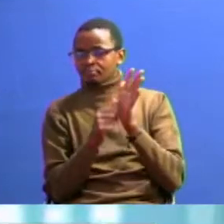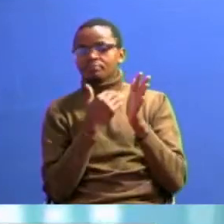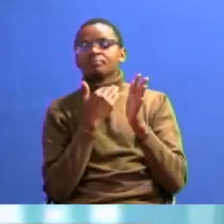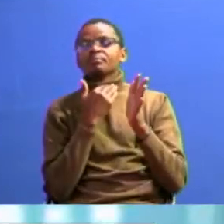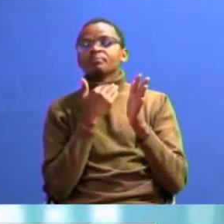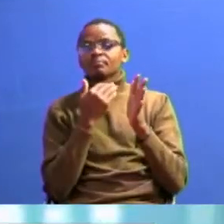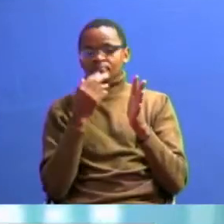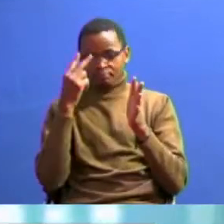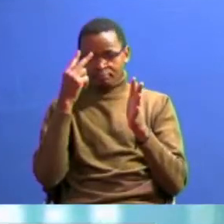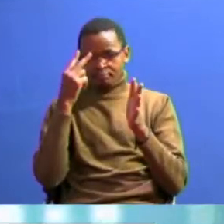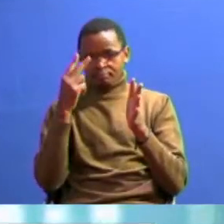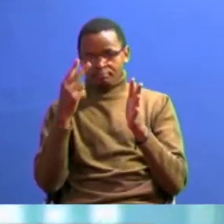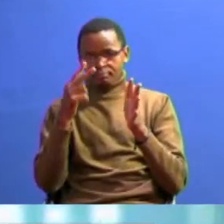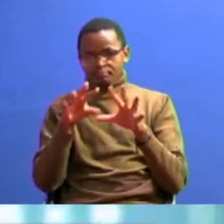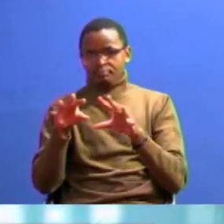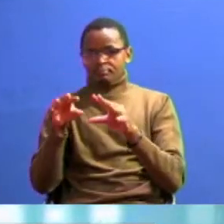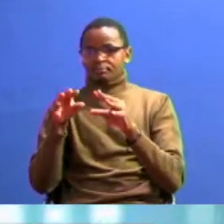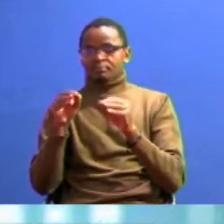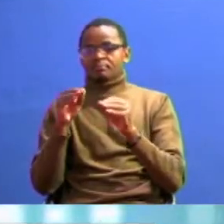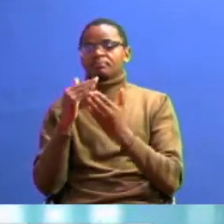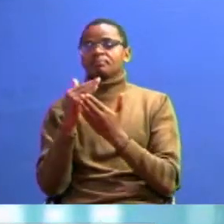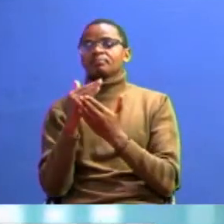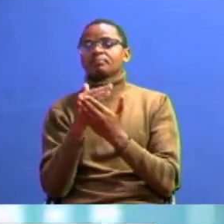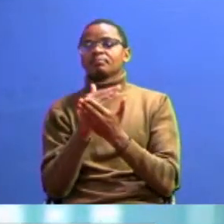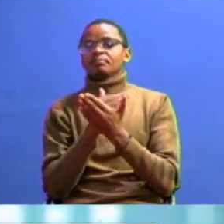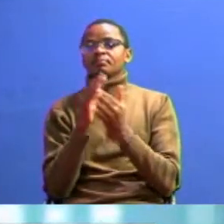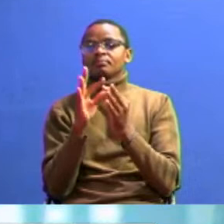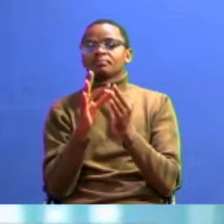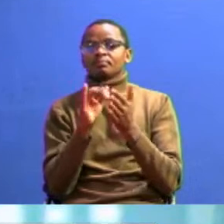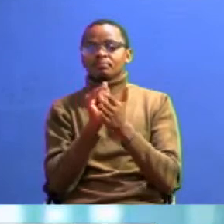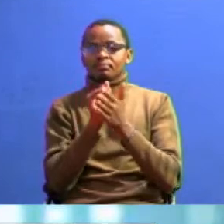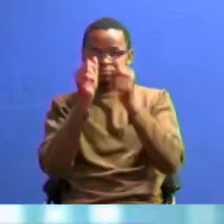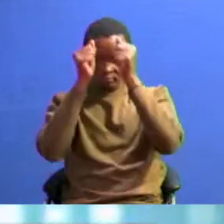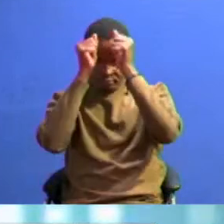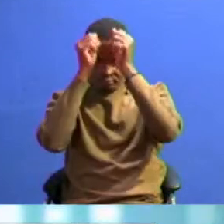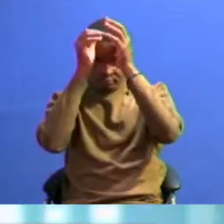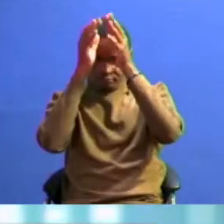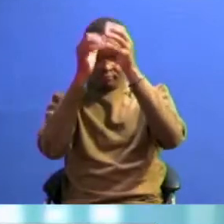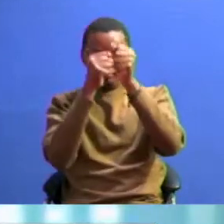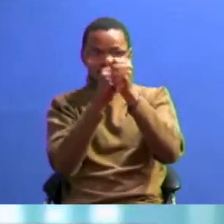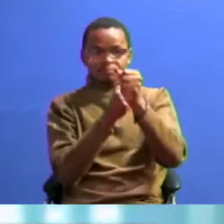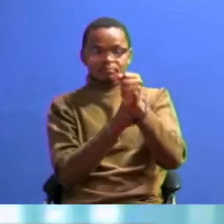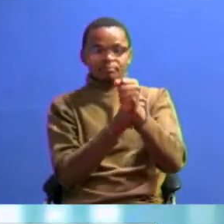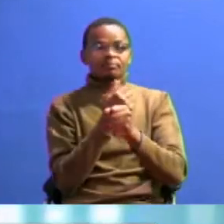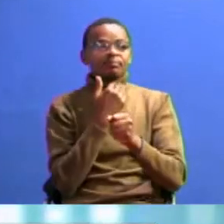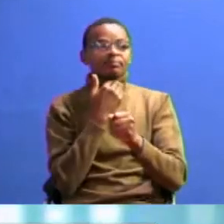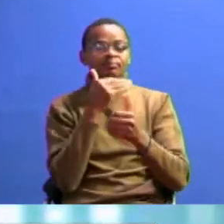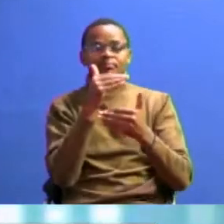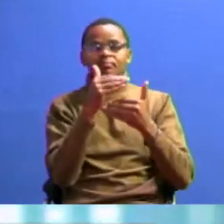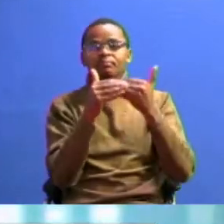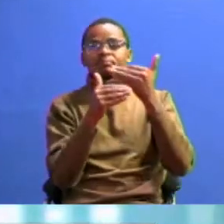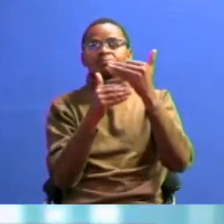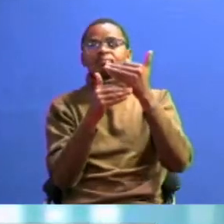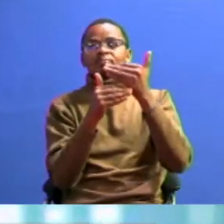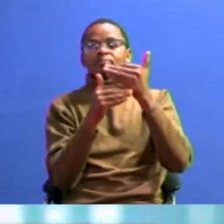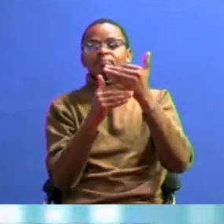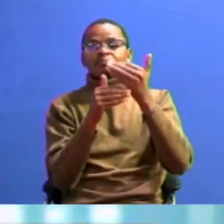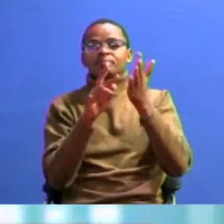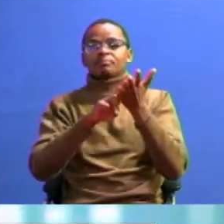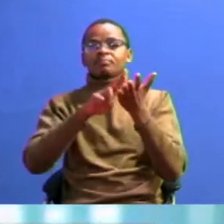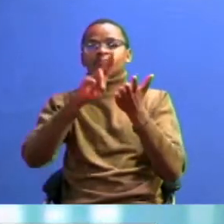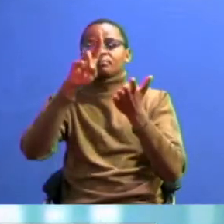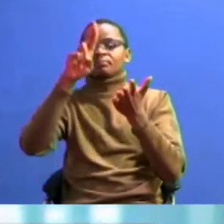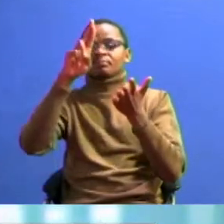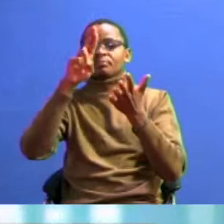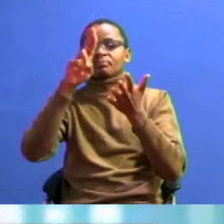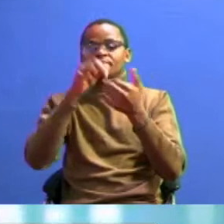see someone taking the initiative to connect that student with a support system. We want to build what we call a recovery